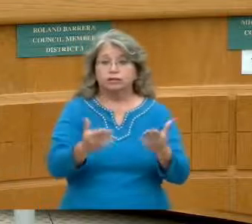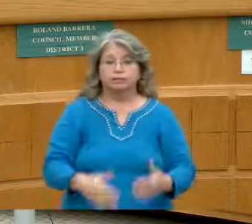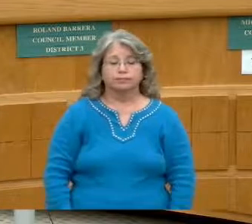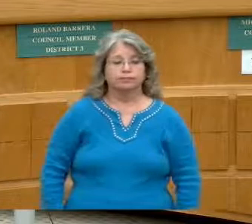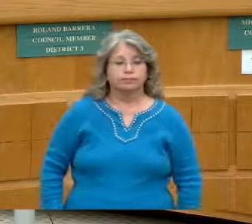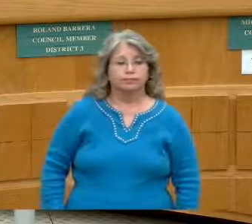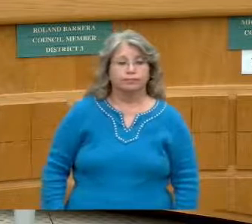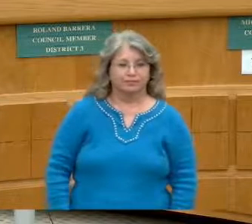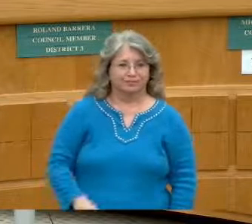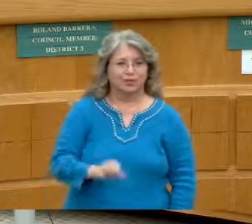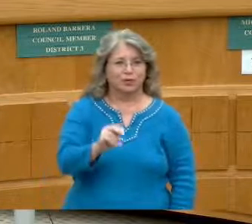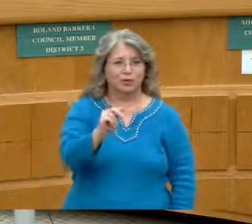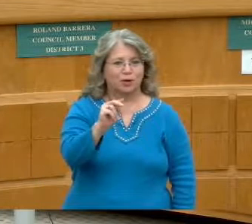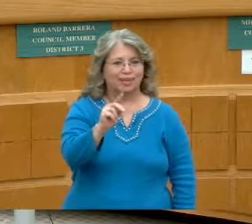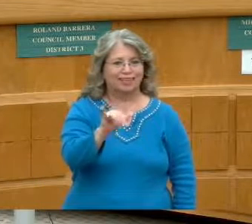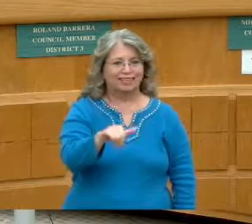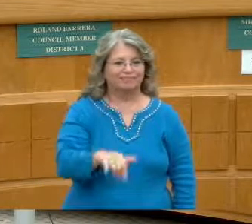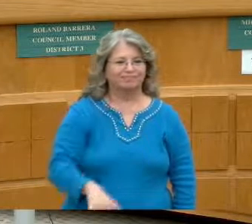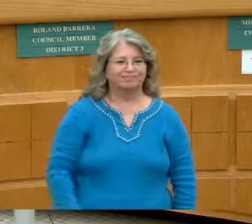Courtney?